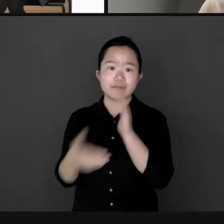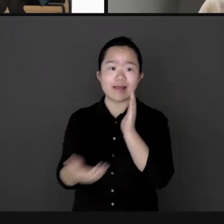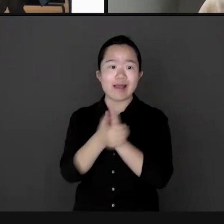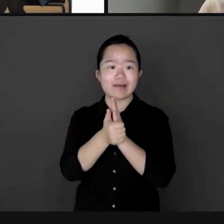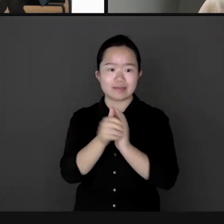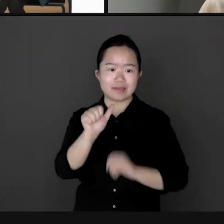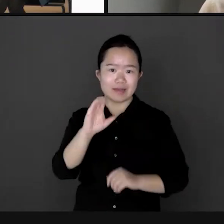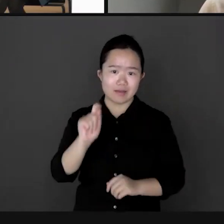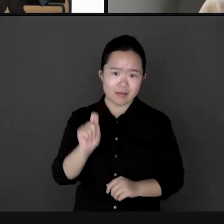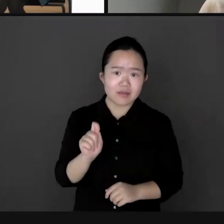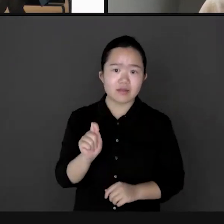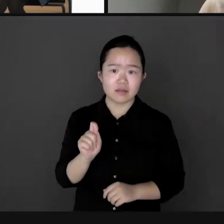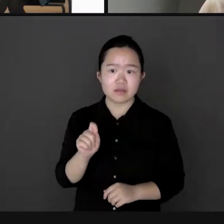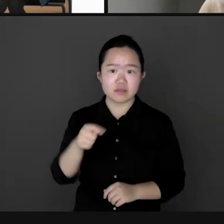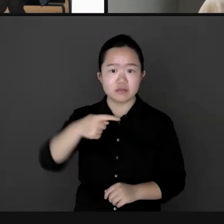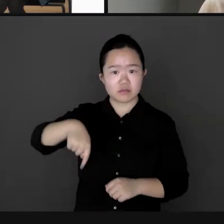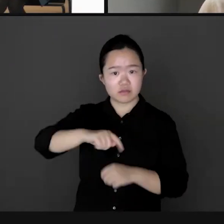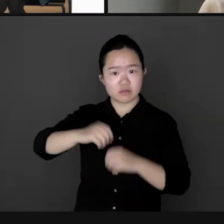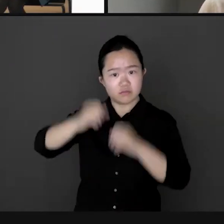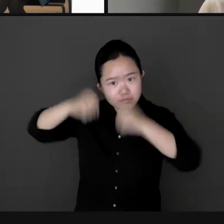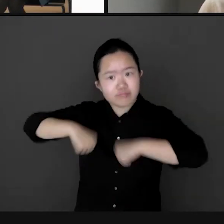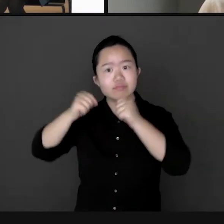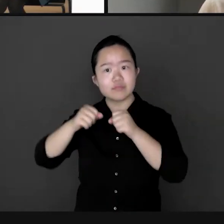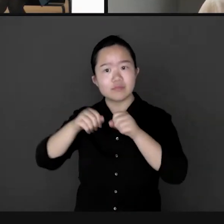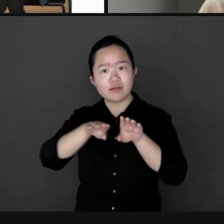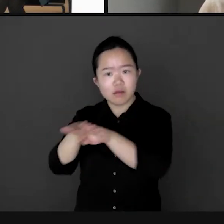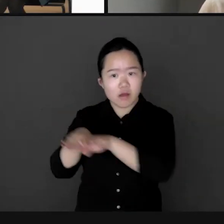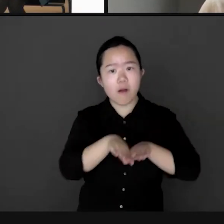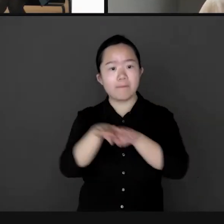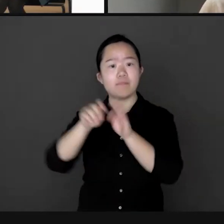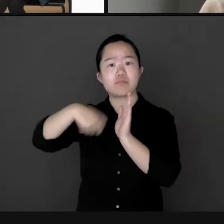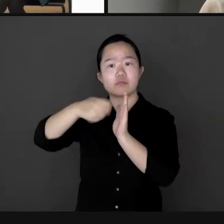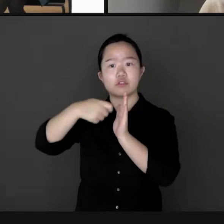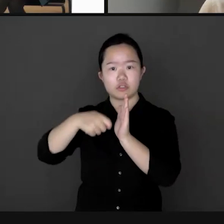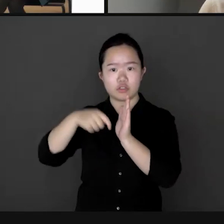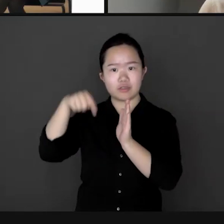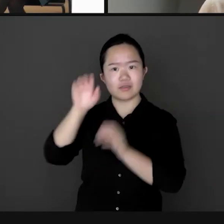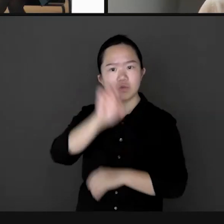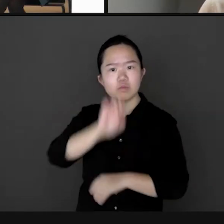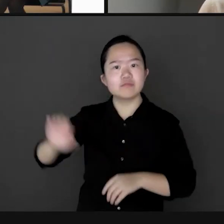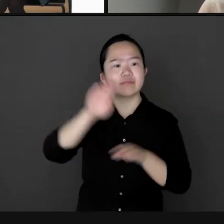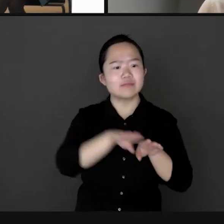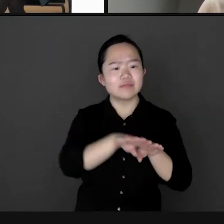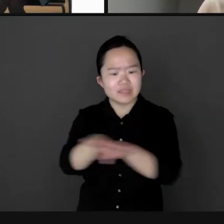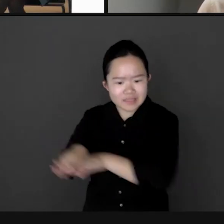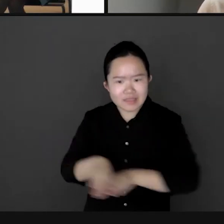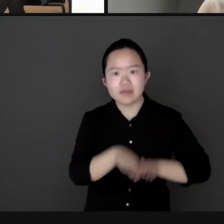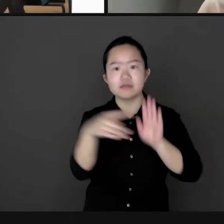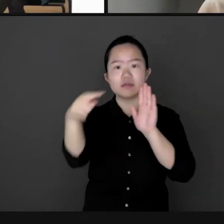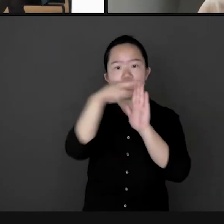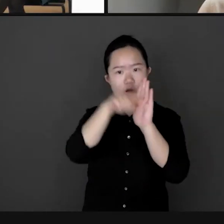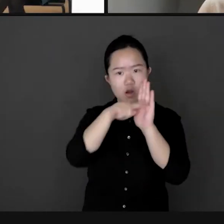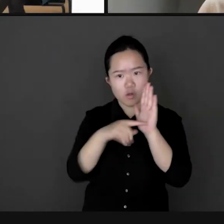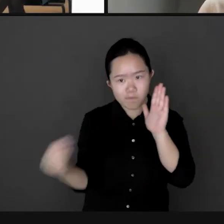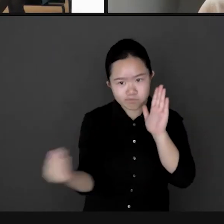revision of Public Procurement Directive. Hopefully it will be possible to actually strengthen the accessibility components. And then the bigger